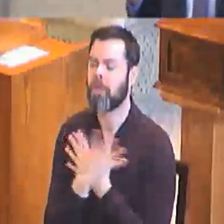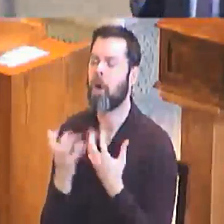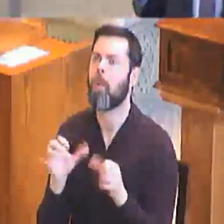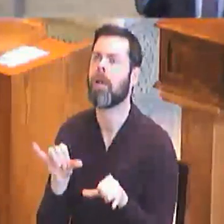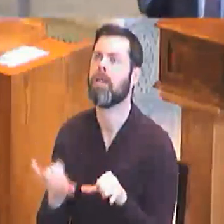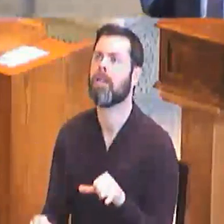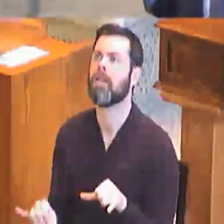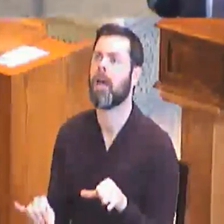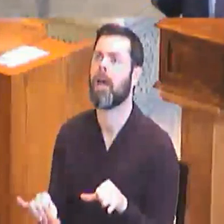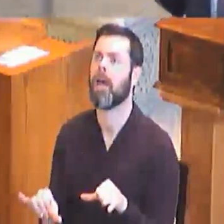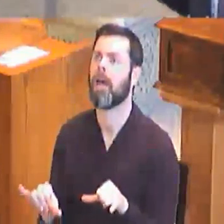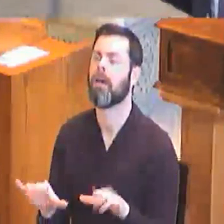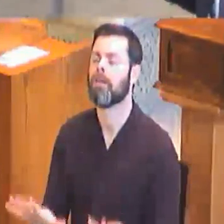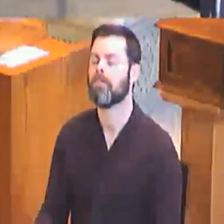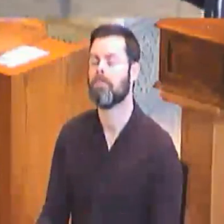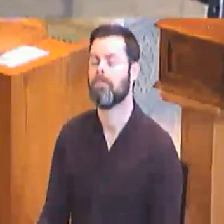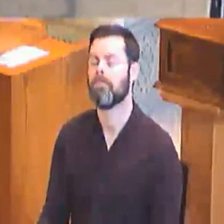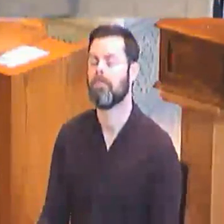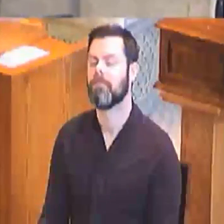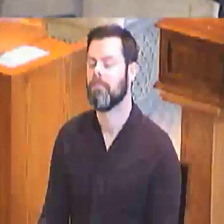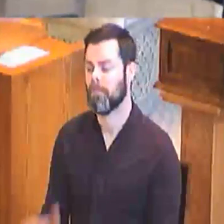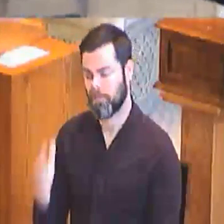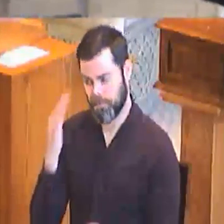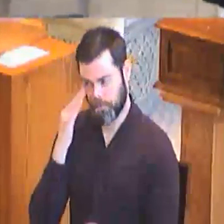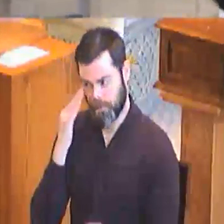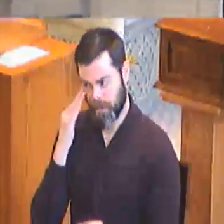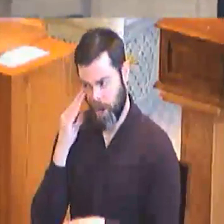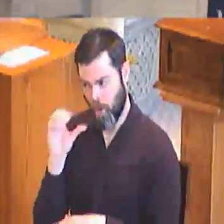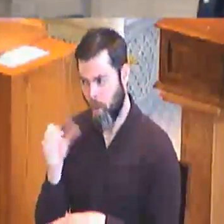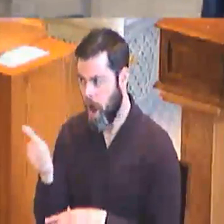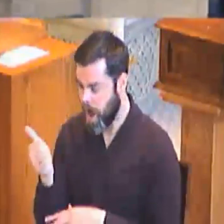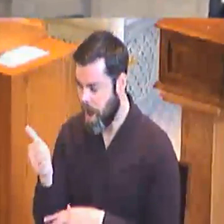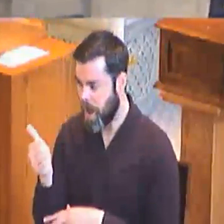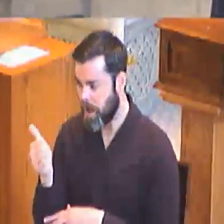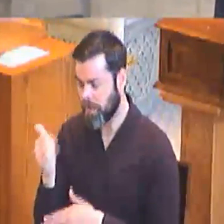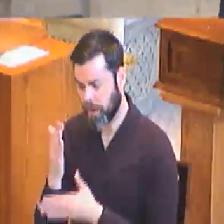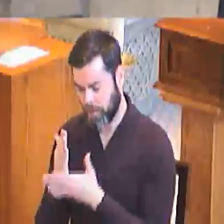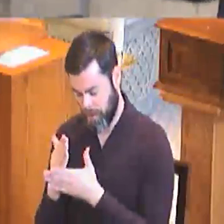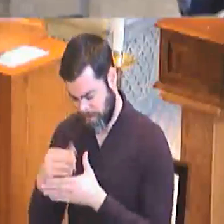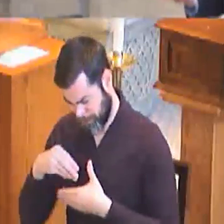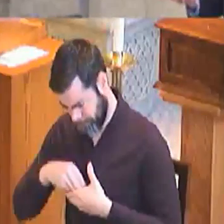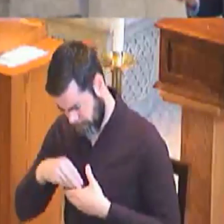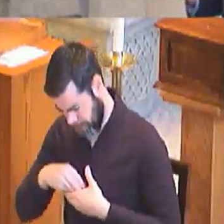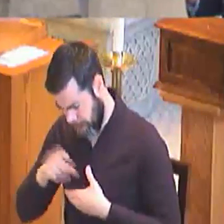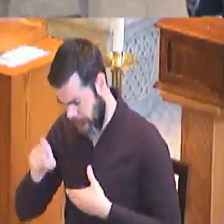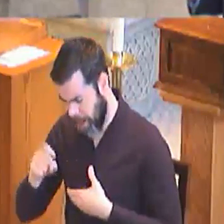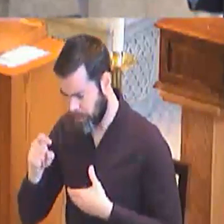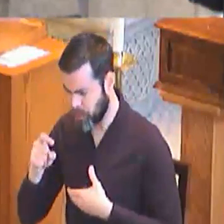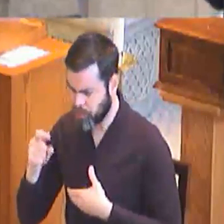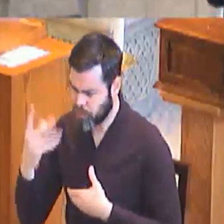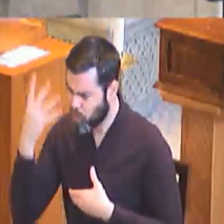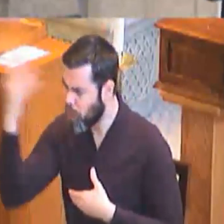here. And yet we know there's another part of us to go out in the world,